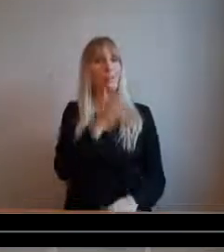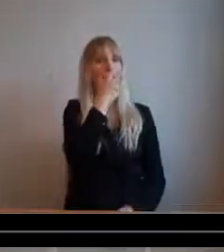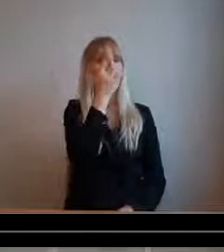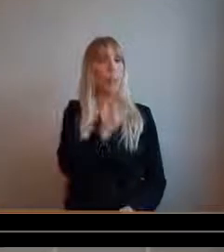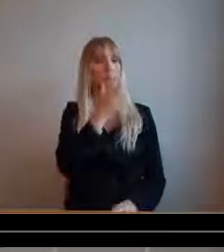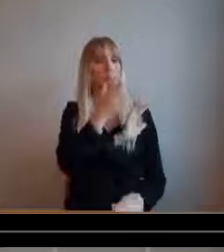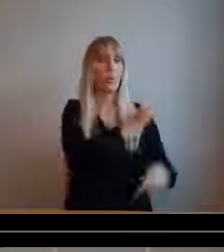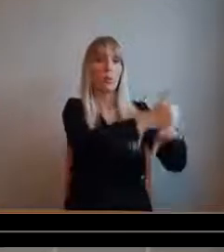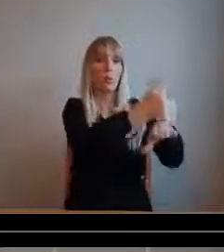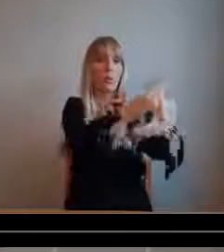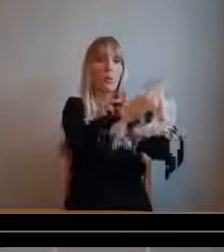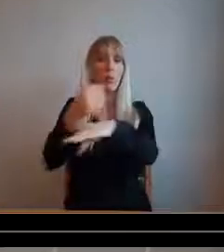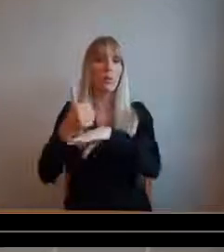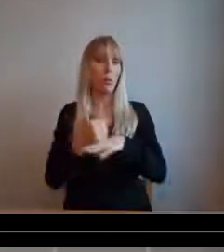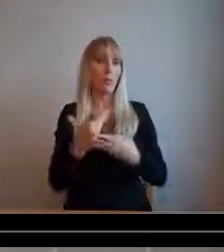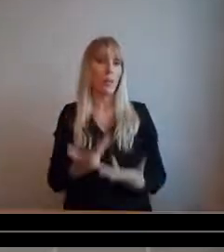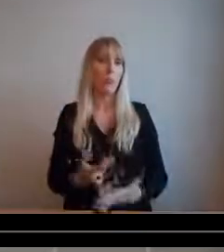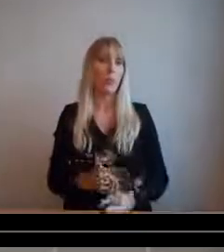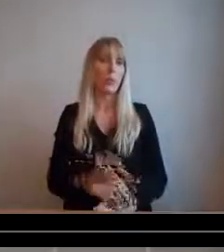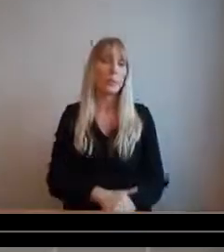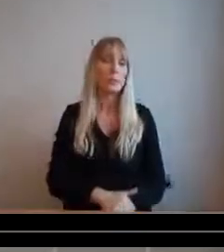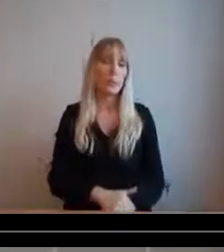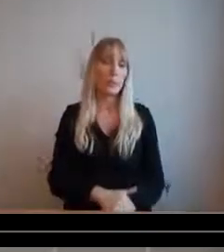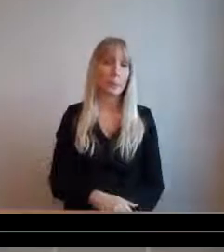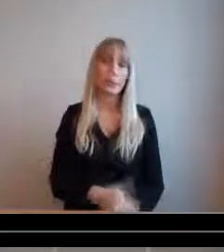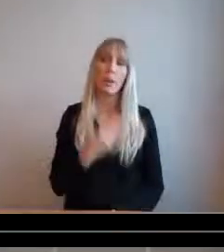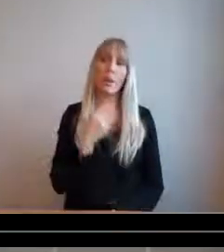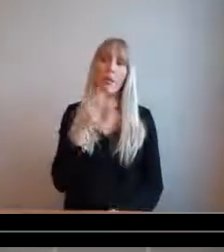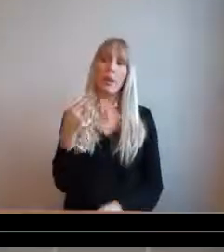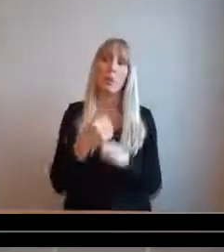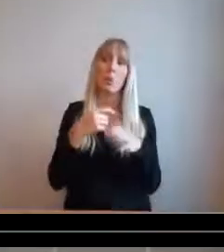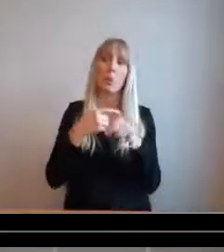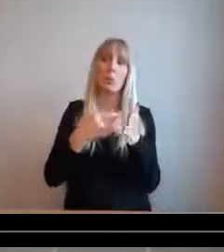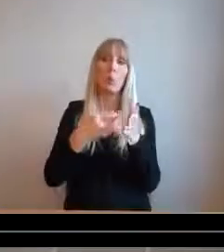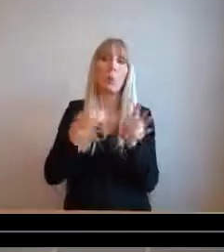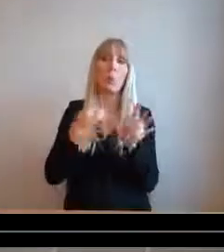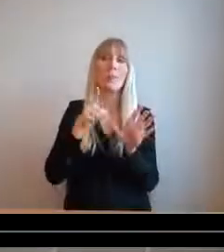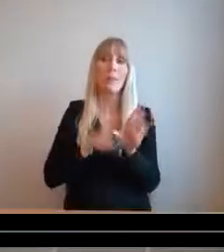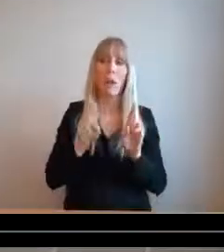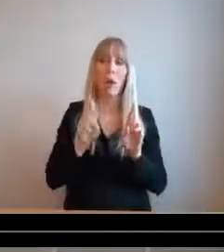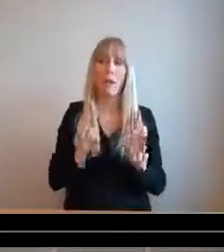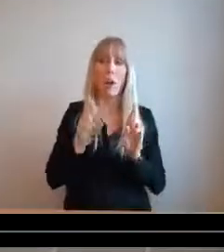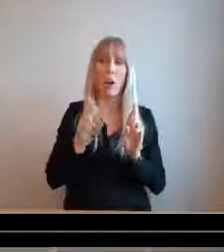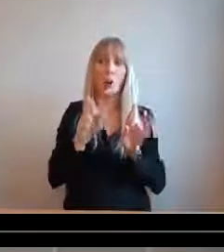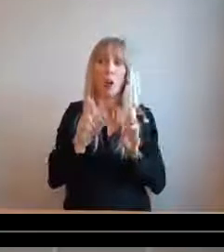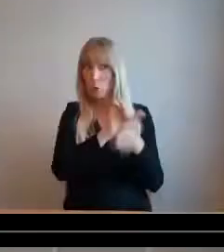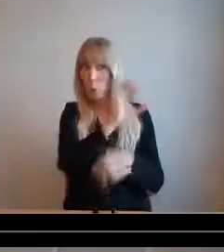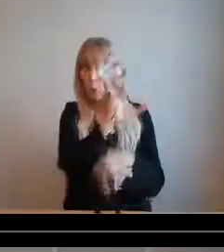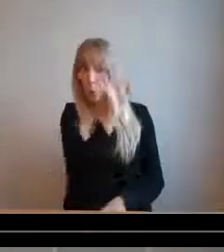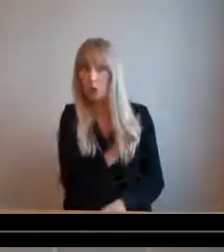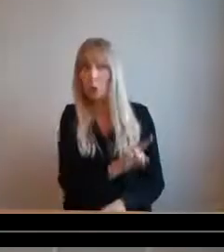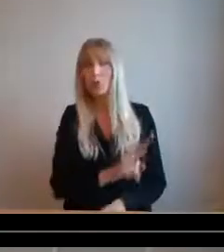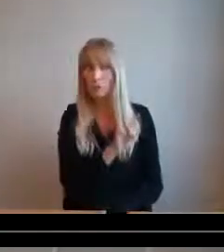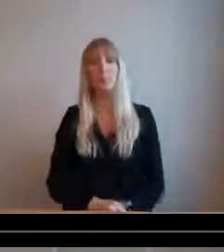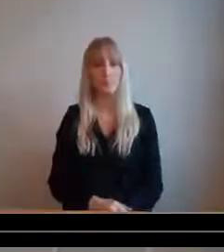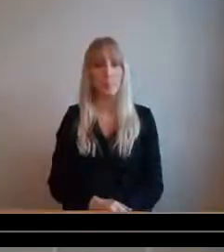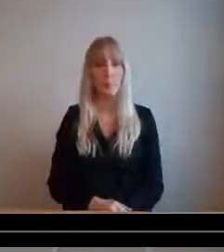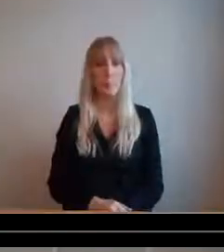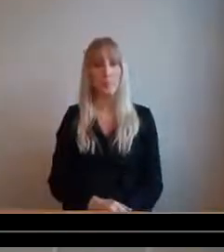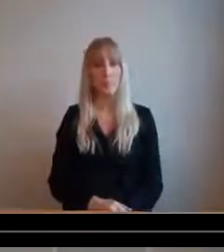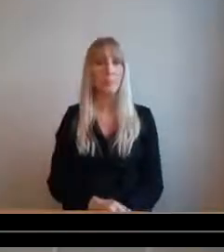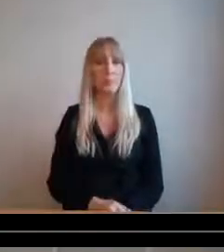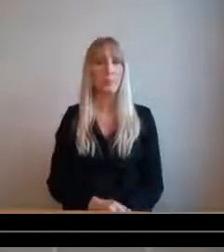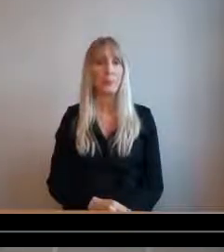temporary land. Thank you, Gary. Hopefully that helps with that inquiry from the person who